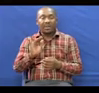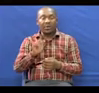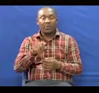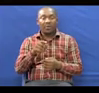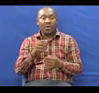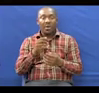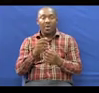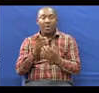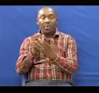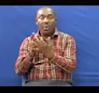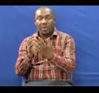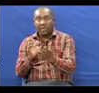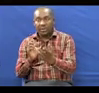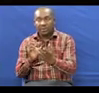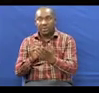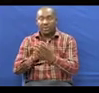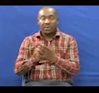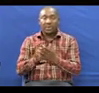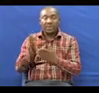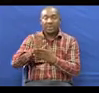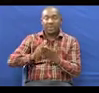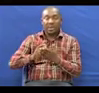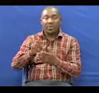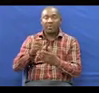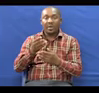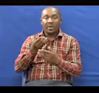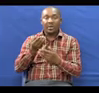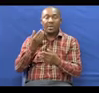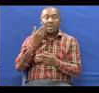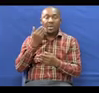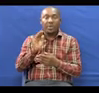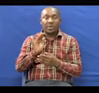those significances of the population data to write some of the